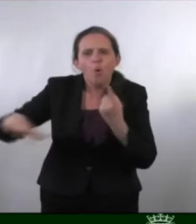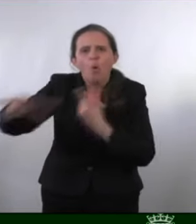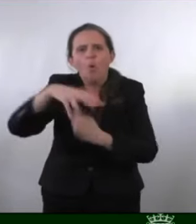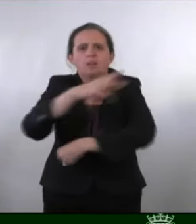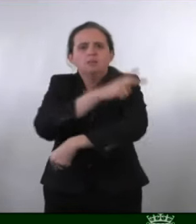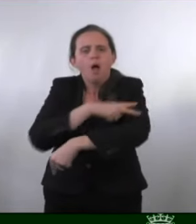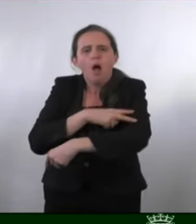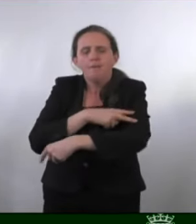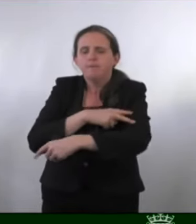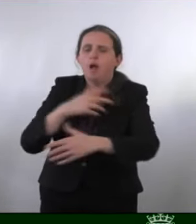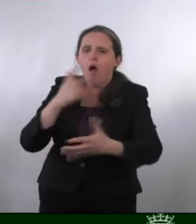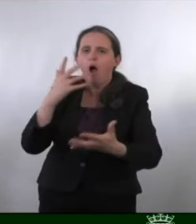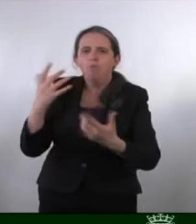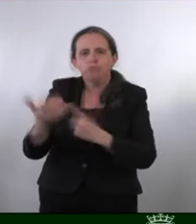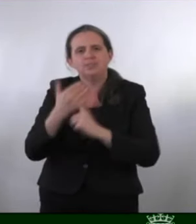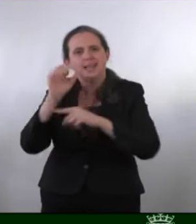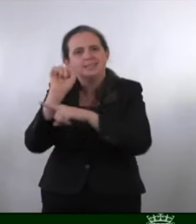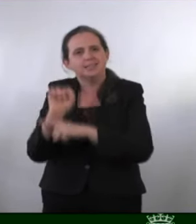Minister.